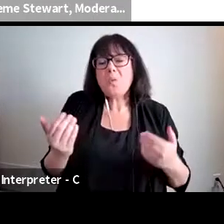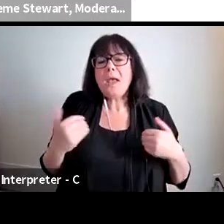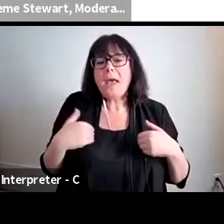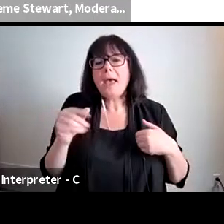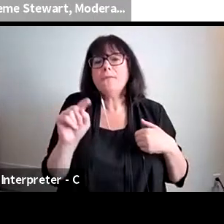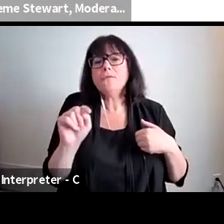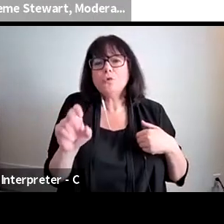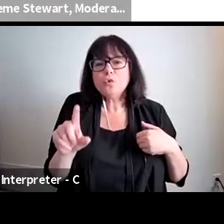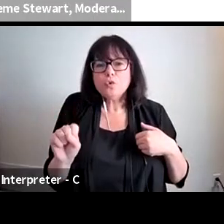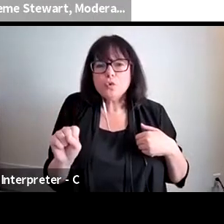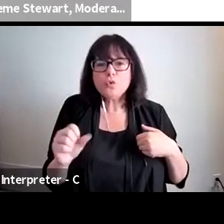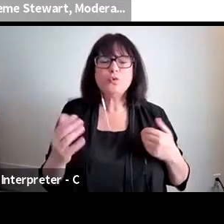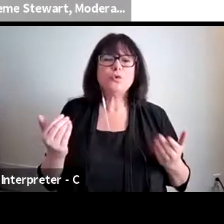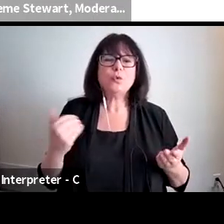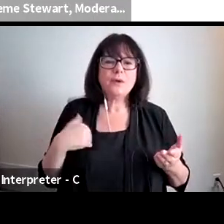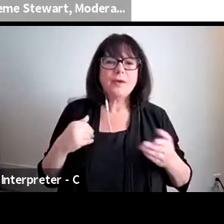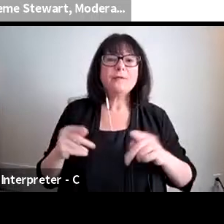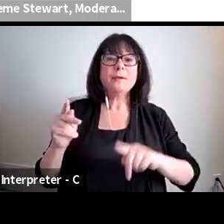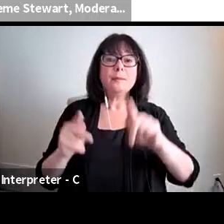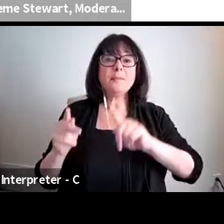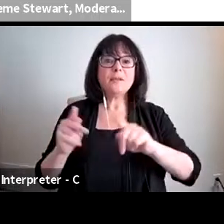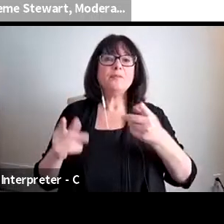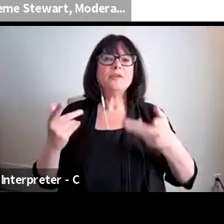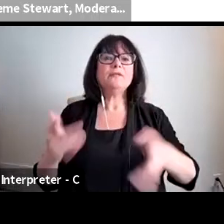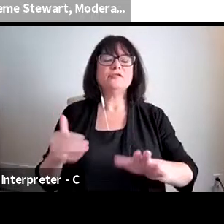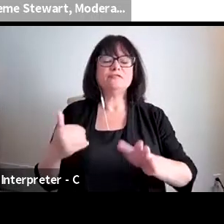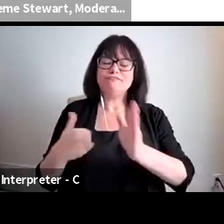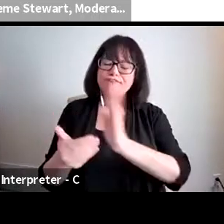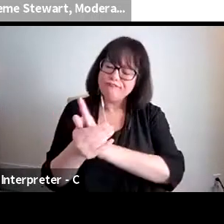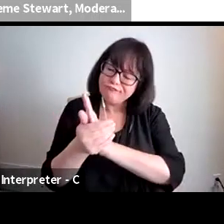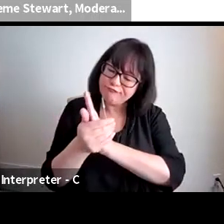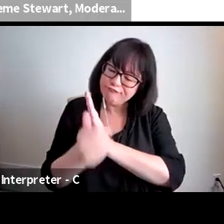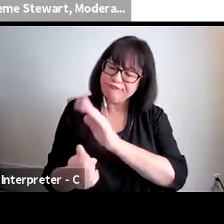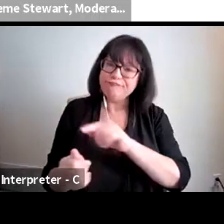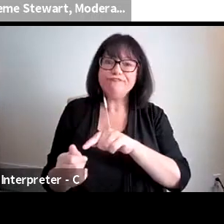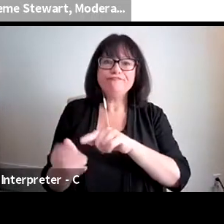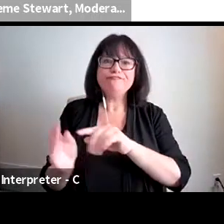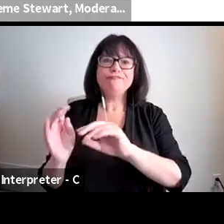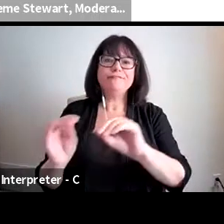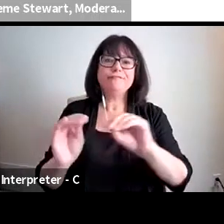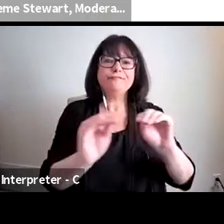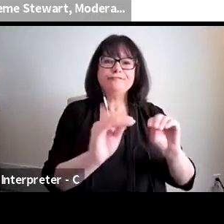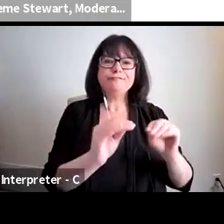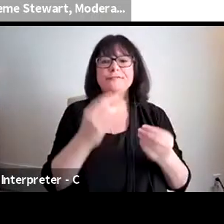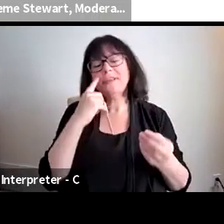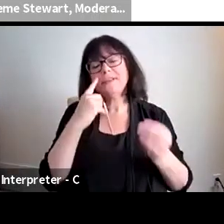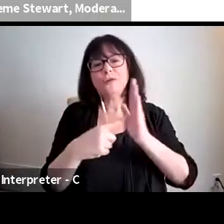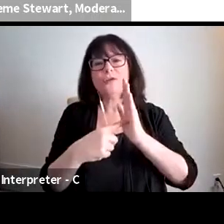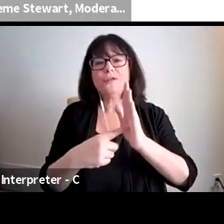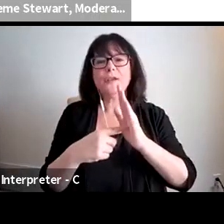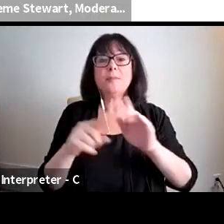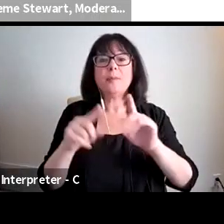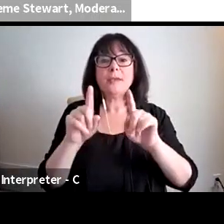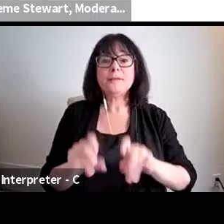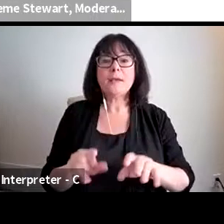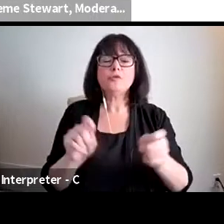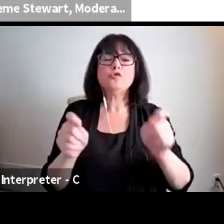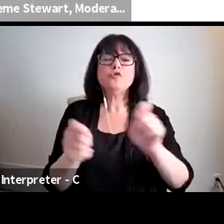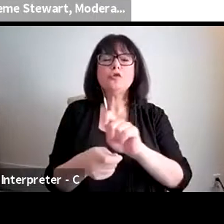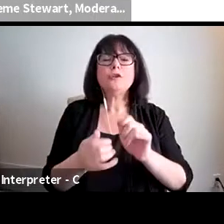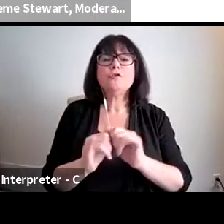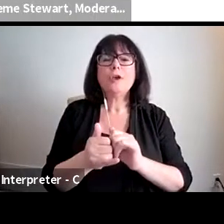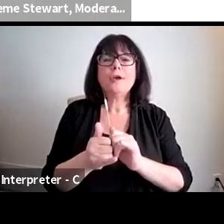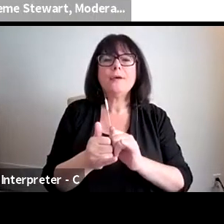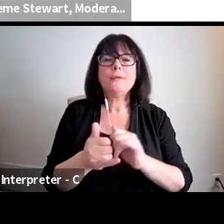and they're starting to share best practices around, for example, exams, how you have to change exams in such a way that perhaps